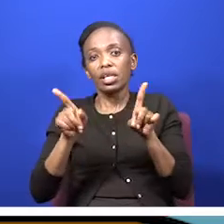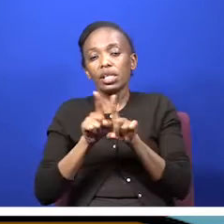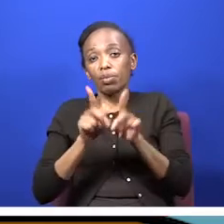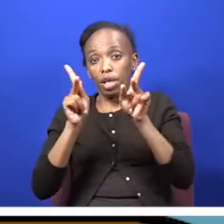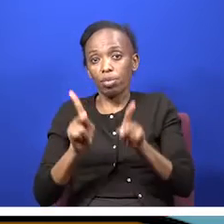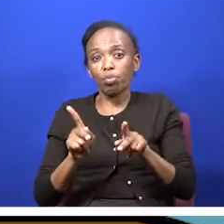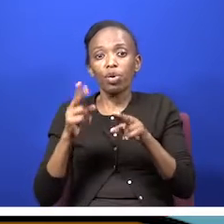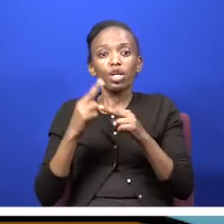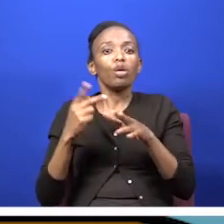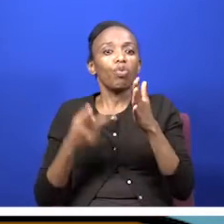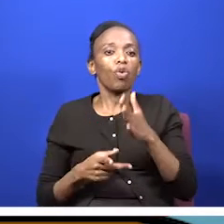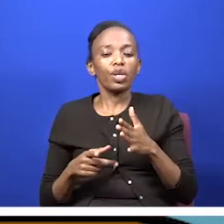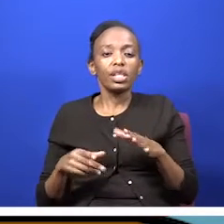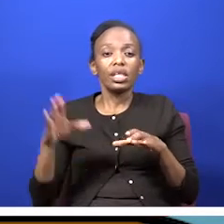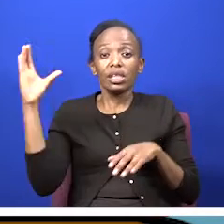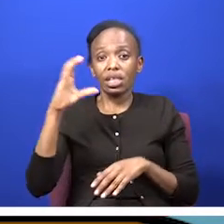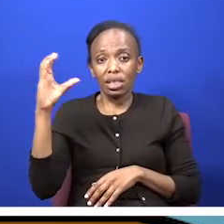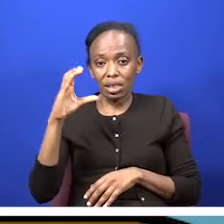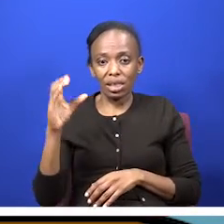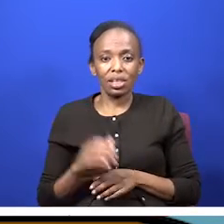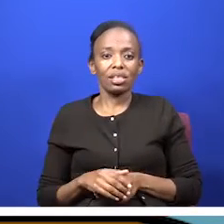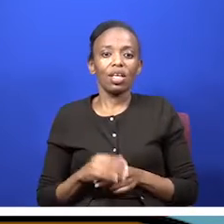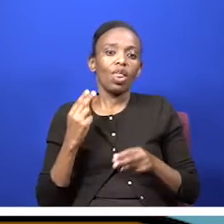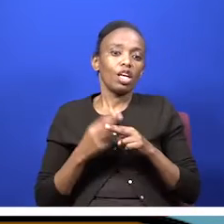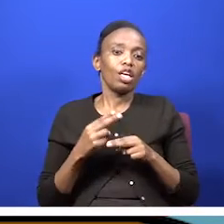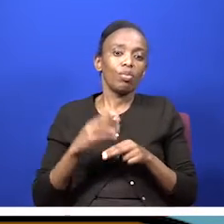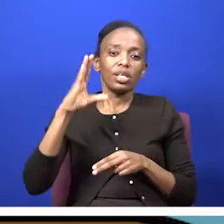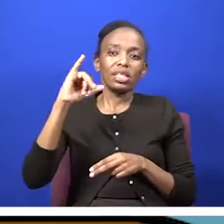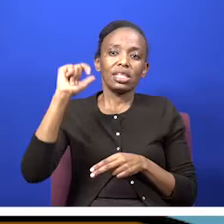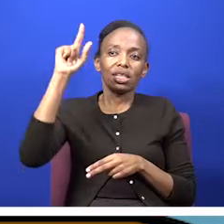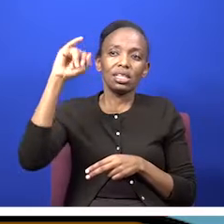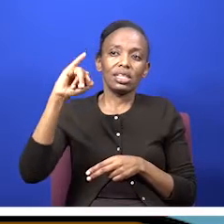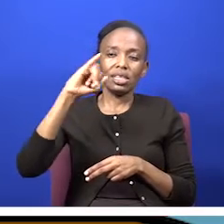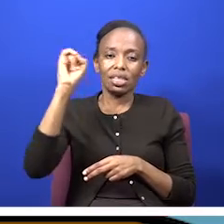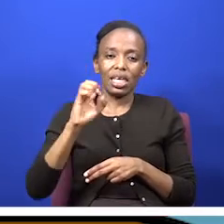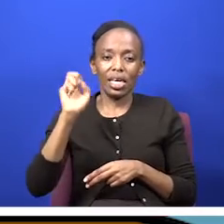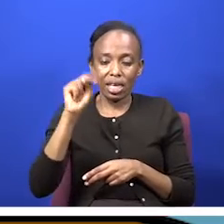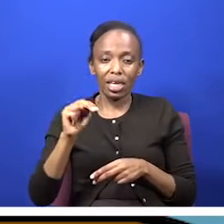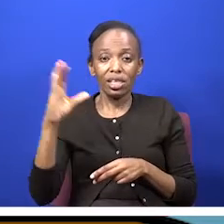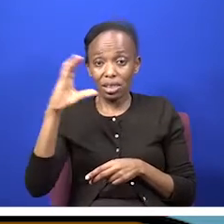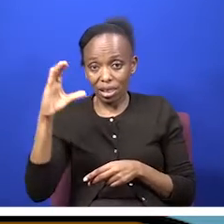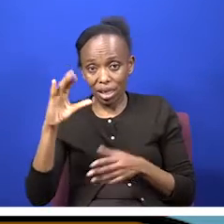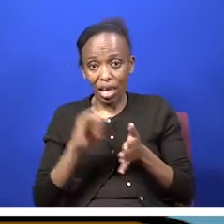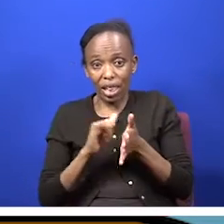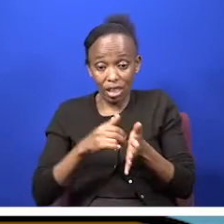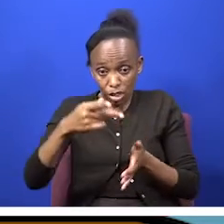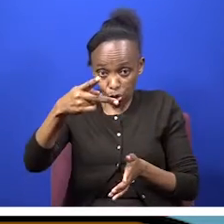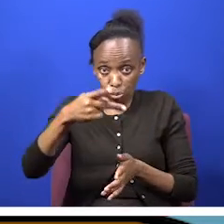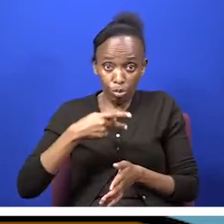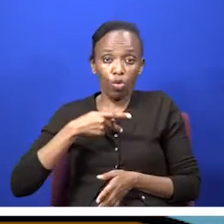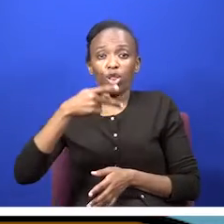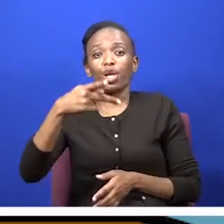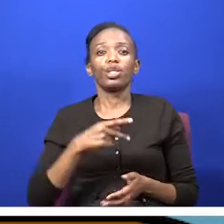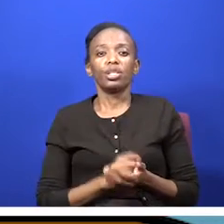country. And those people are called citizens. They are called citizens. And that is you